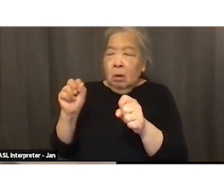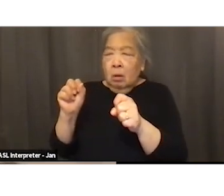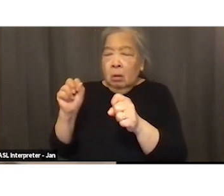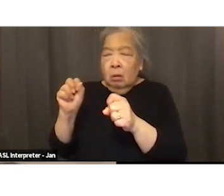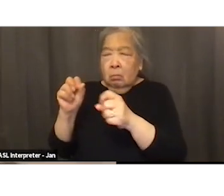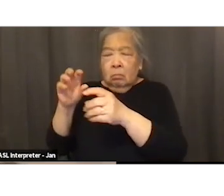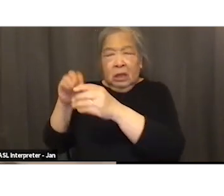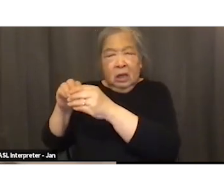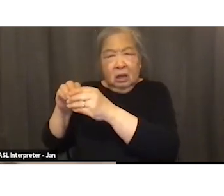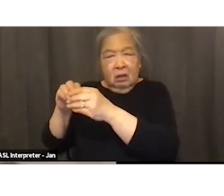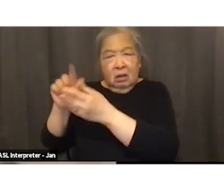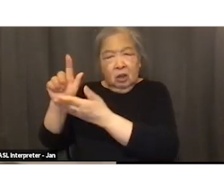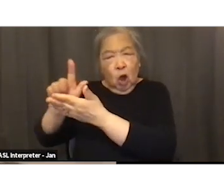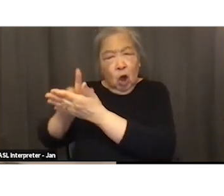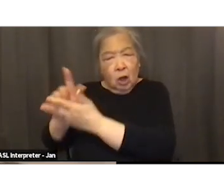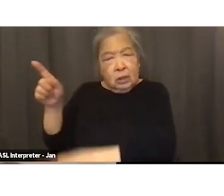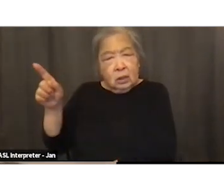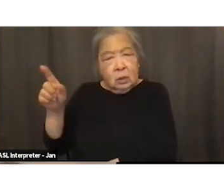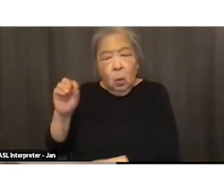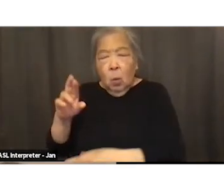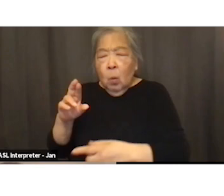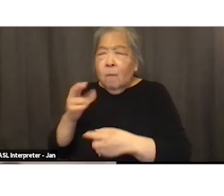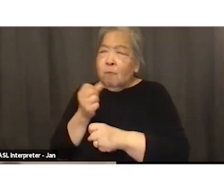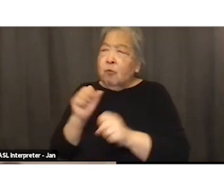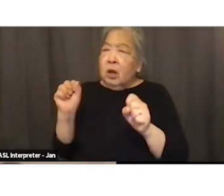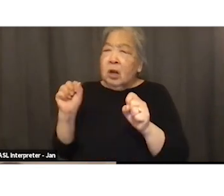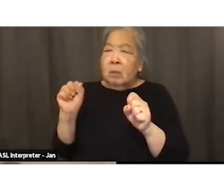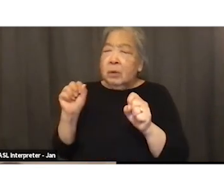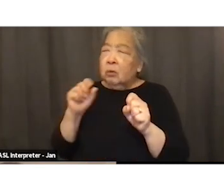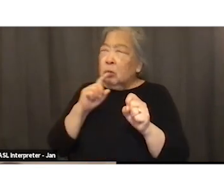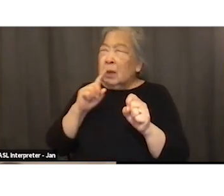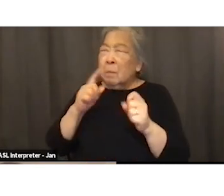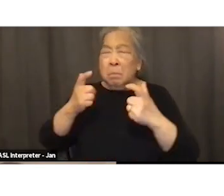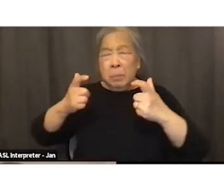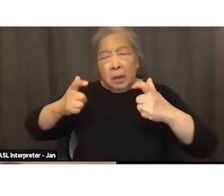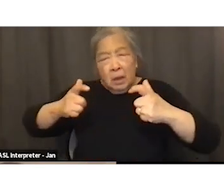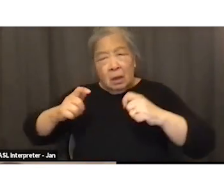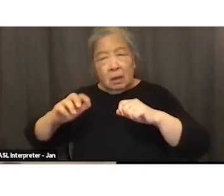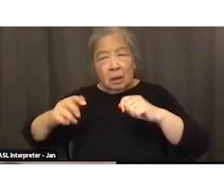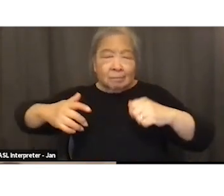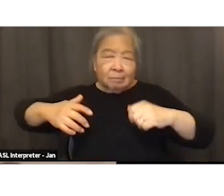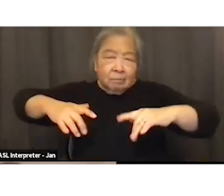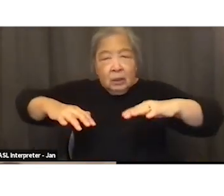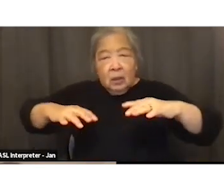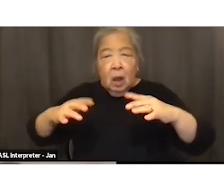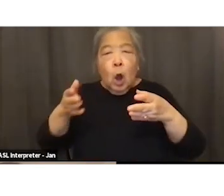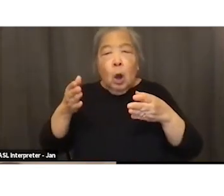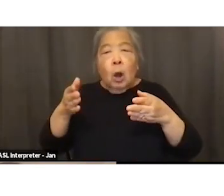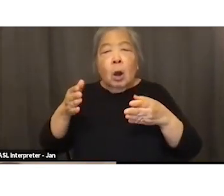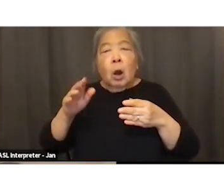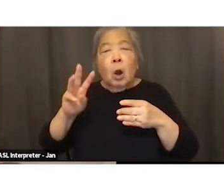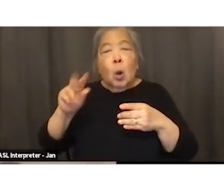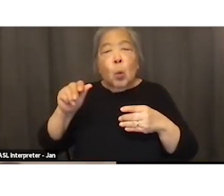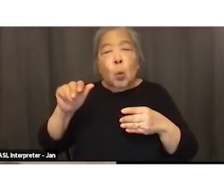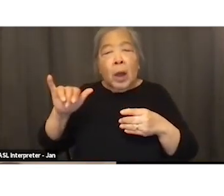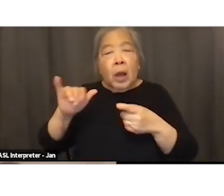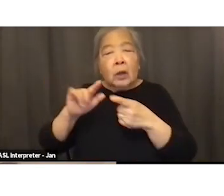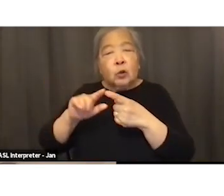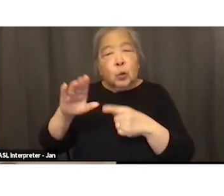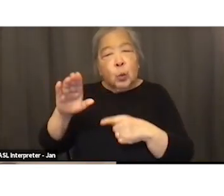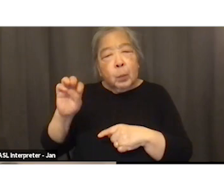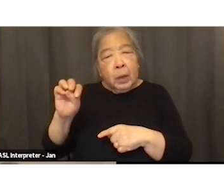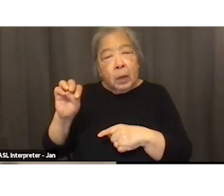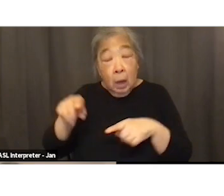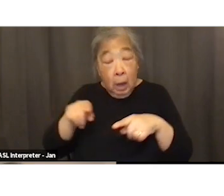larger, expansive way of being. And as freedom fighters in our own way, how can we be in freedom as we do